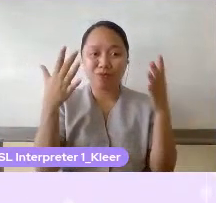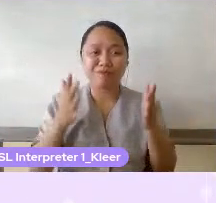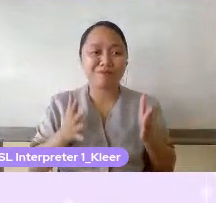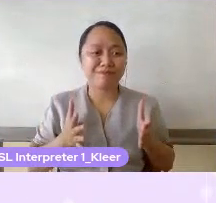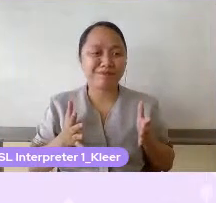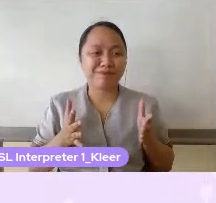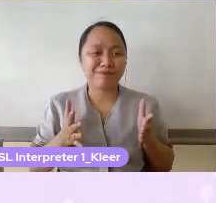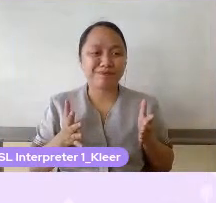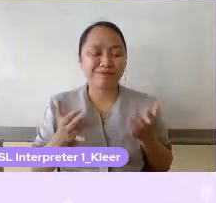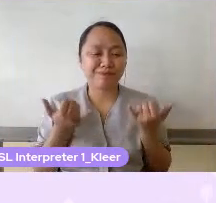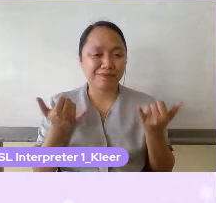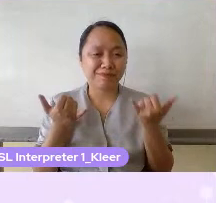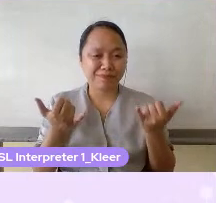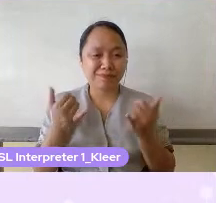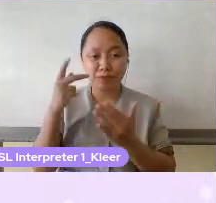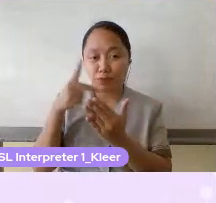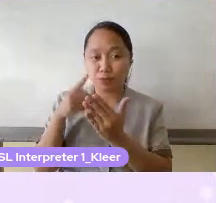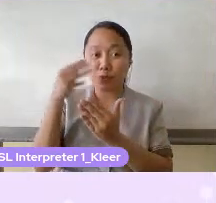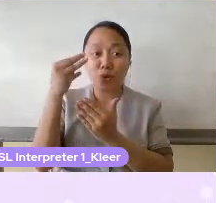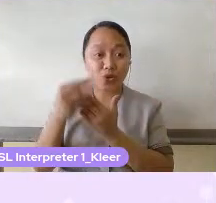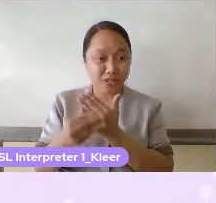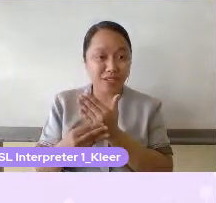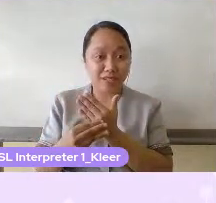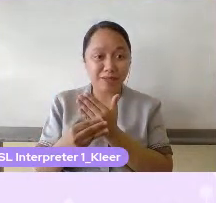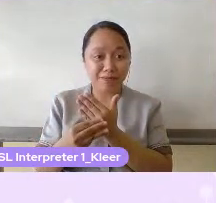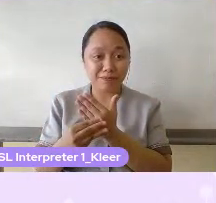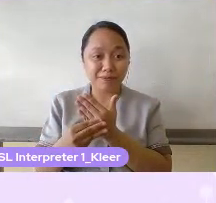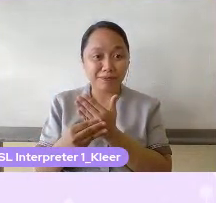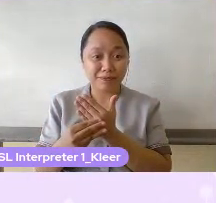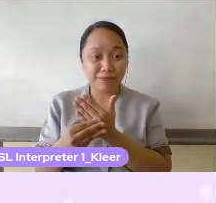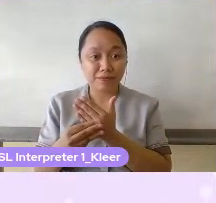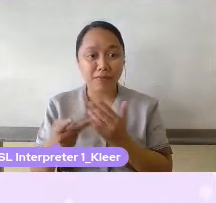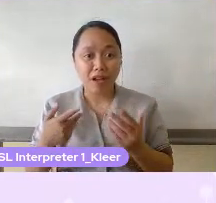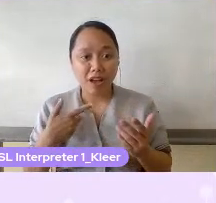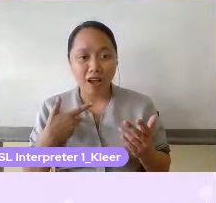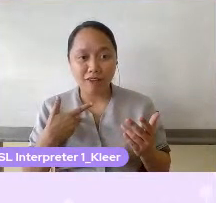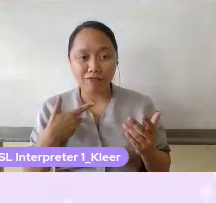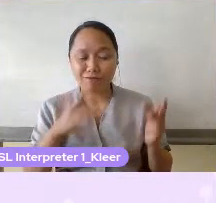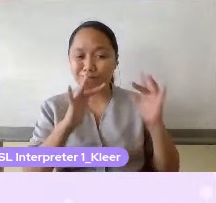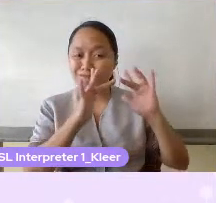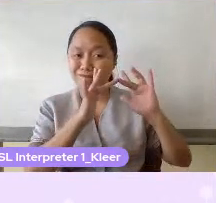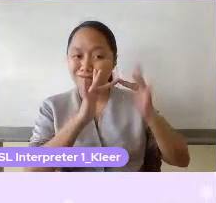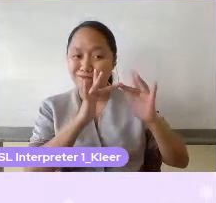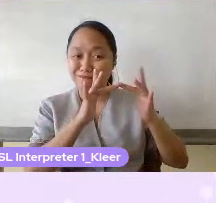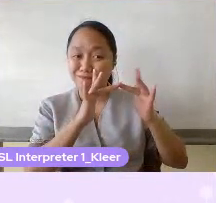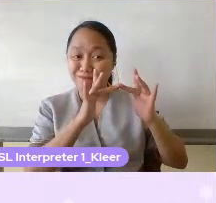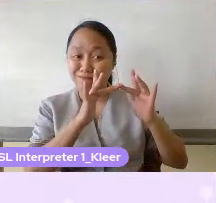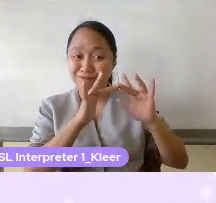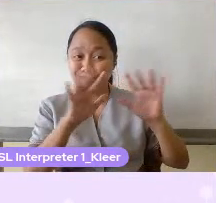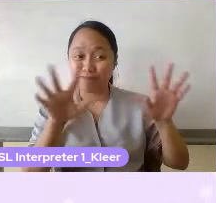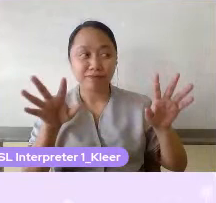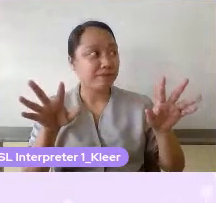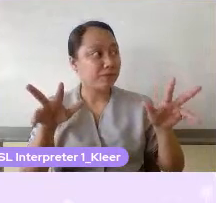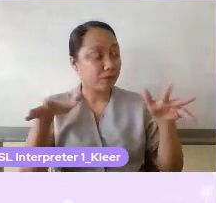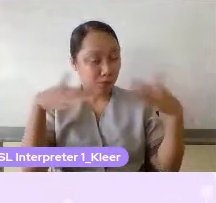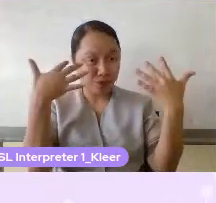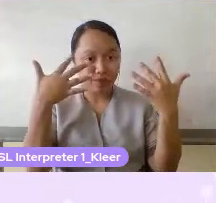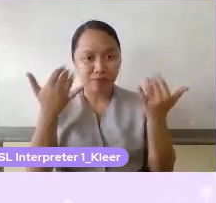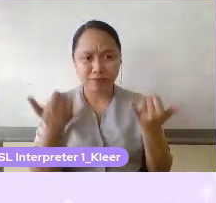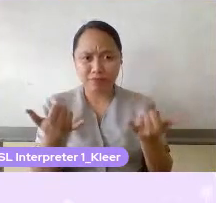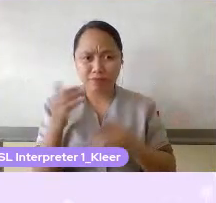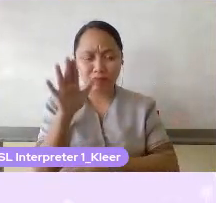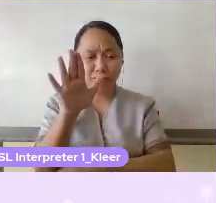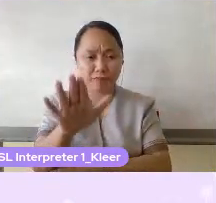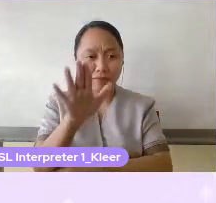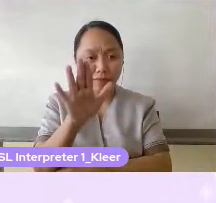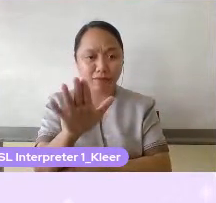ng programa mo. I hope I am audible. So, this afternoon, it is my